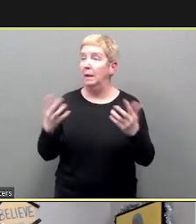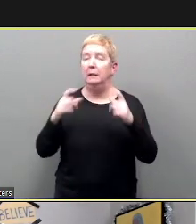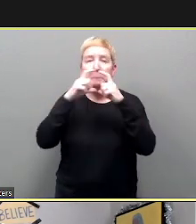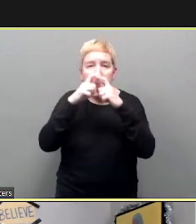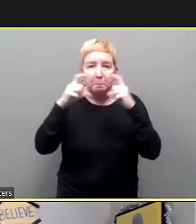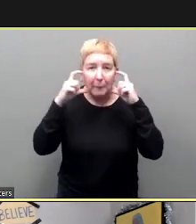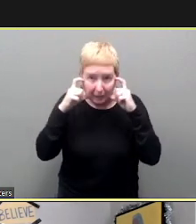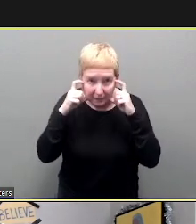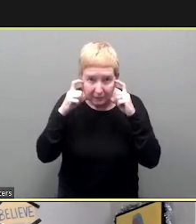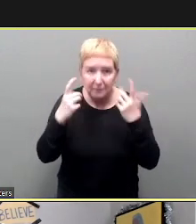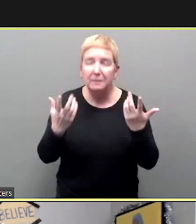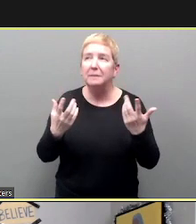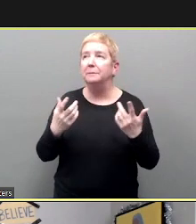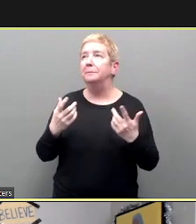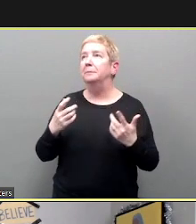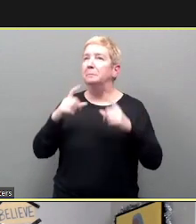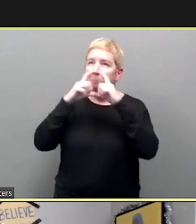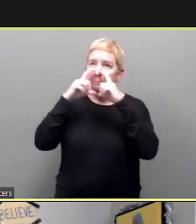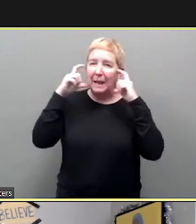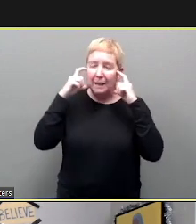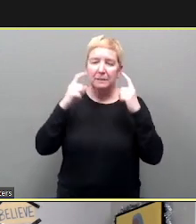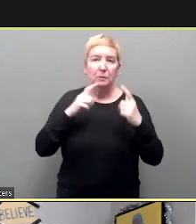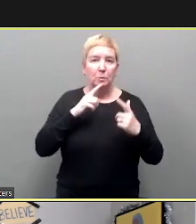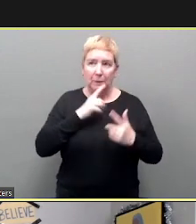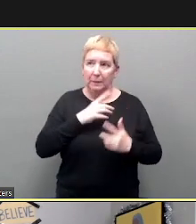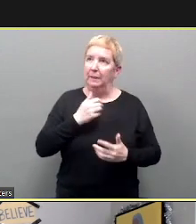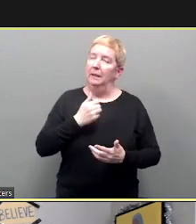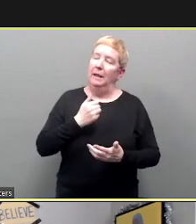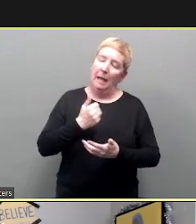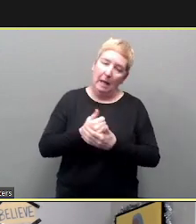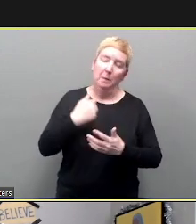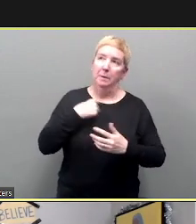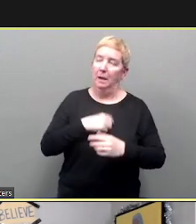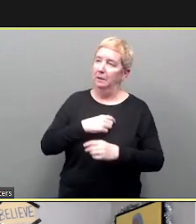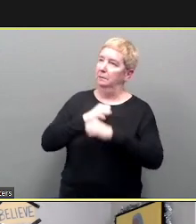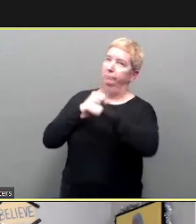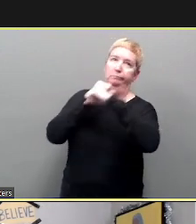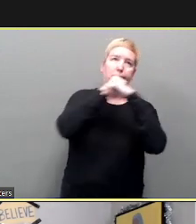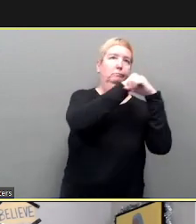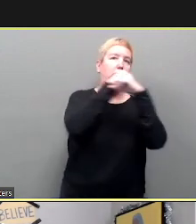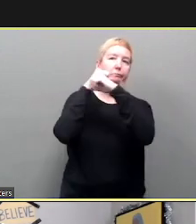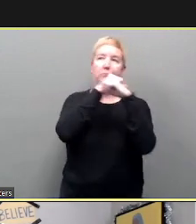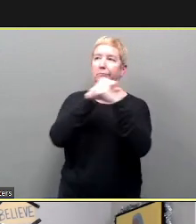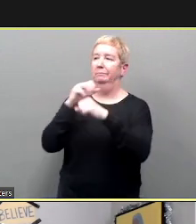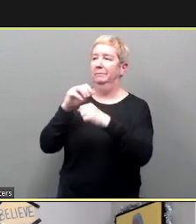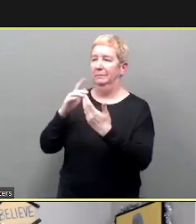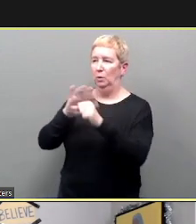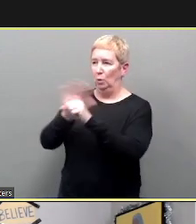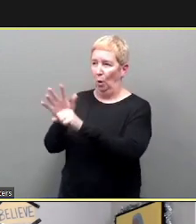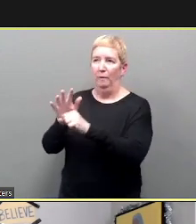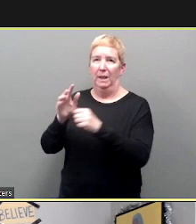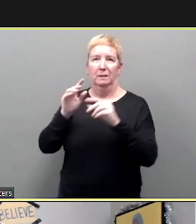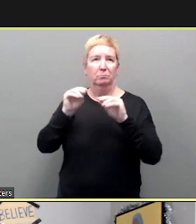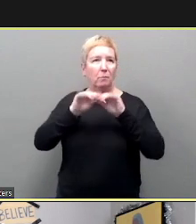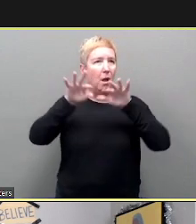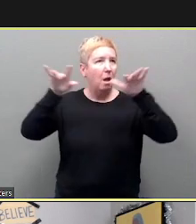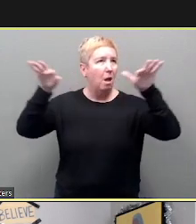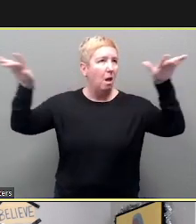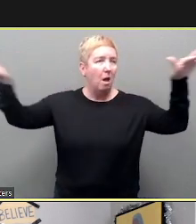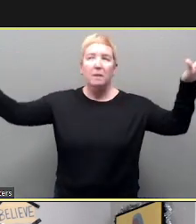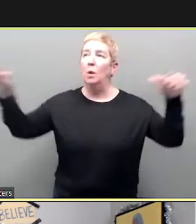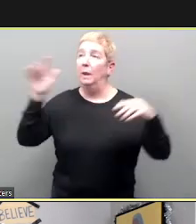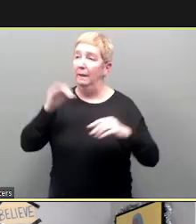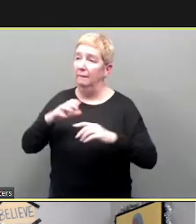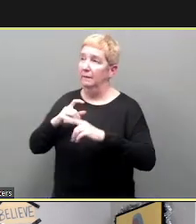so great to prevent us from getting, this is an airborne disease, so it will prevent us from getting